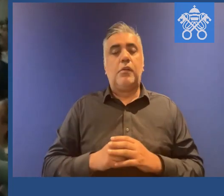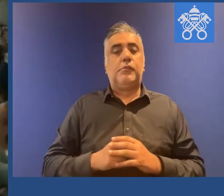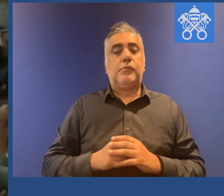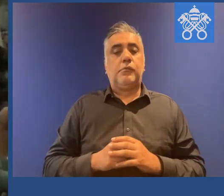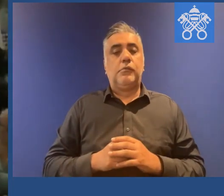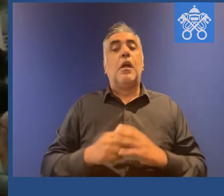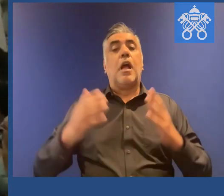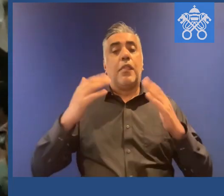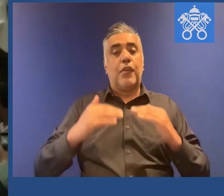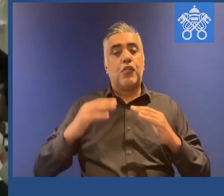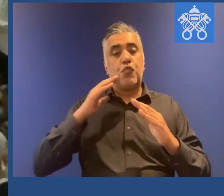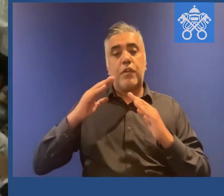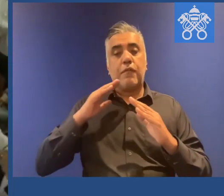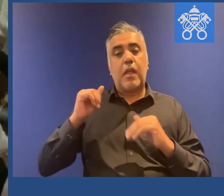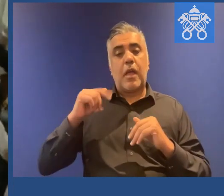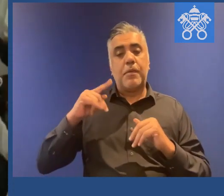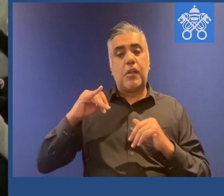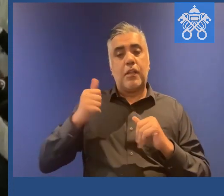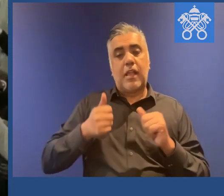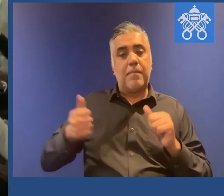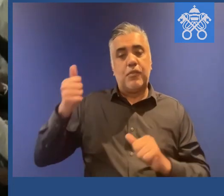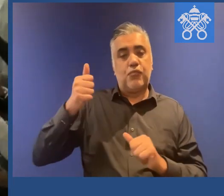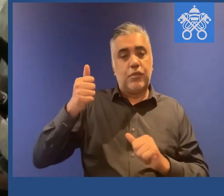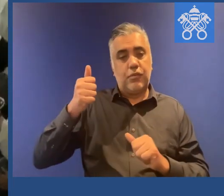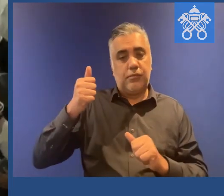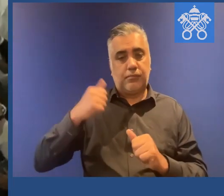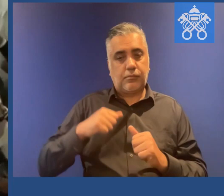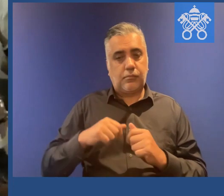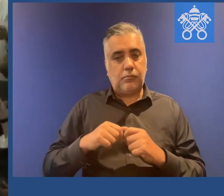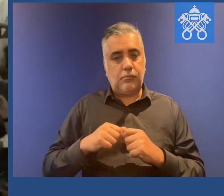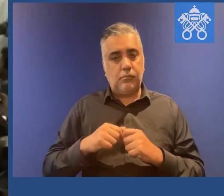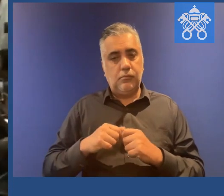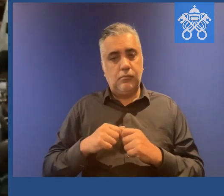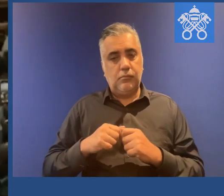There is a greeting from the Apostolic Administrator.